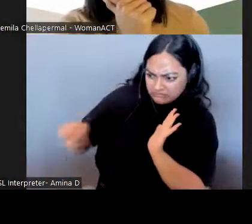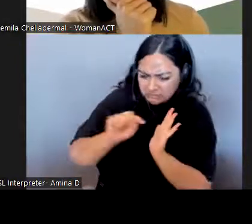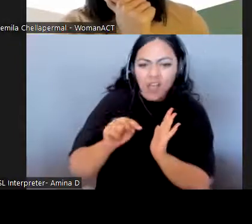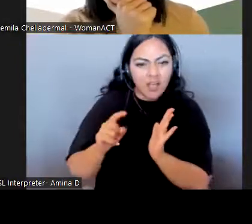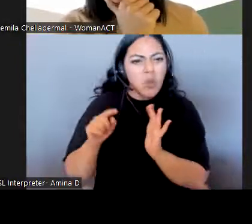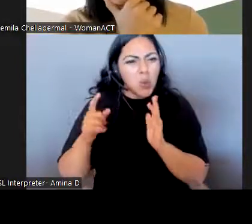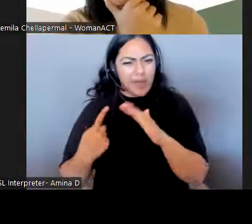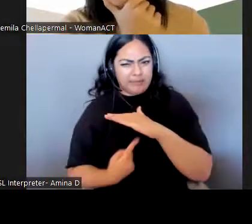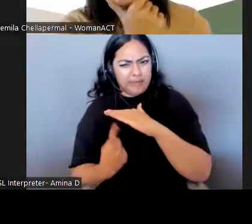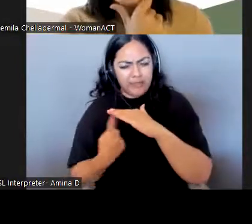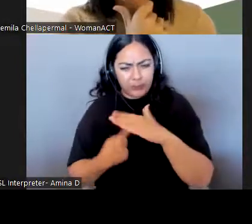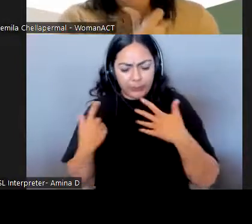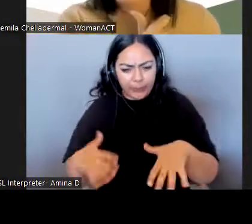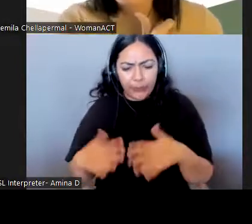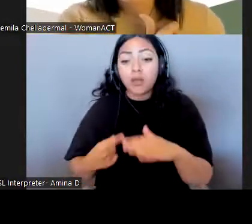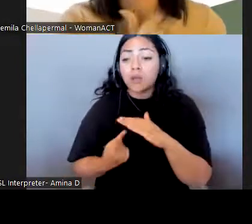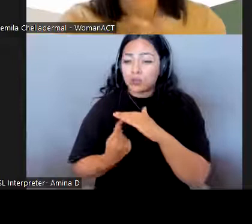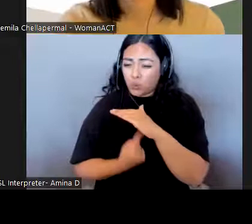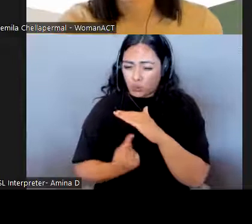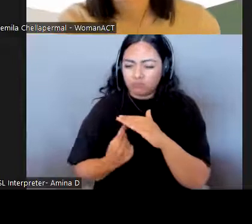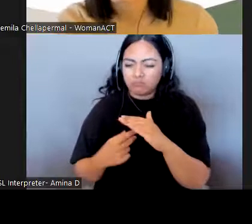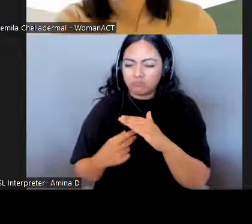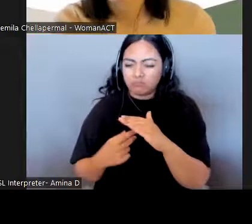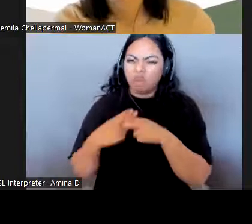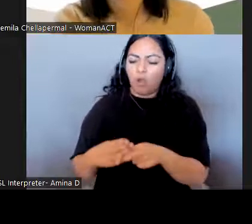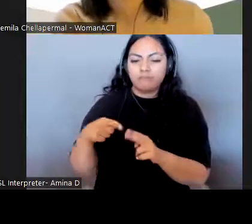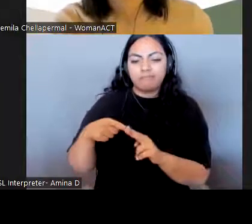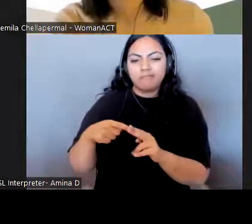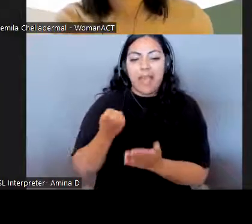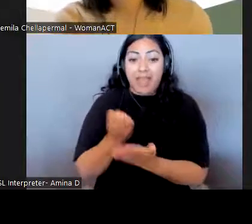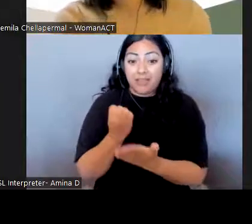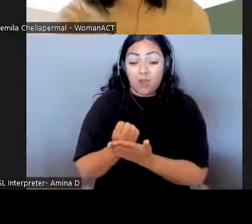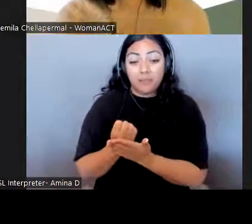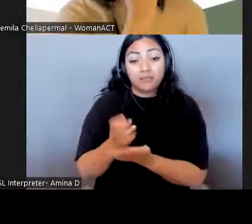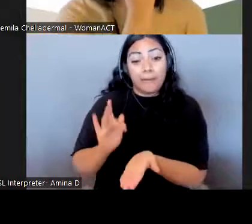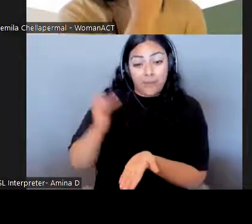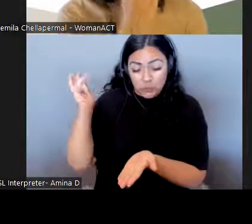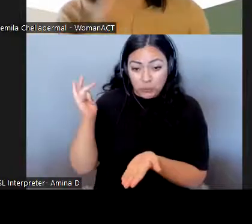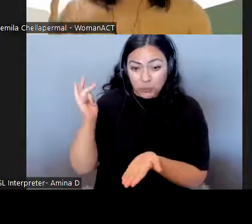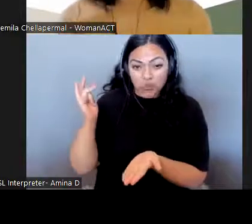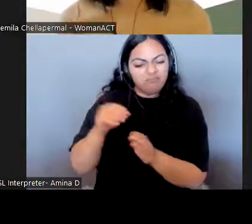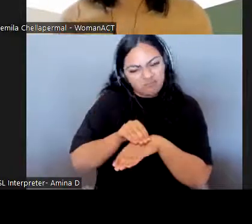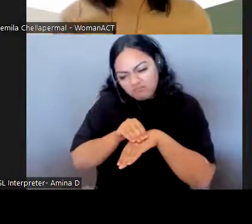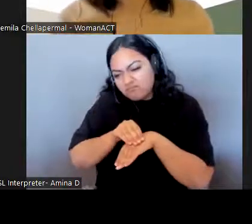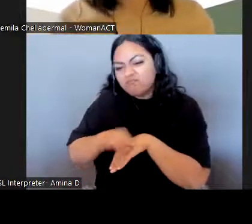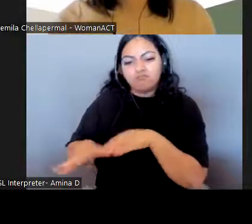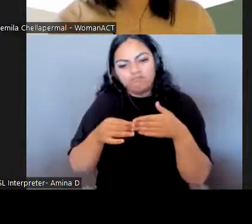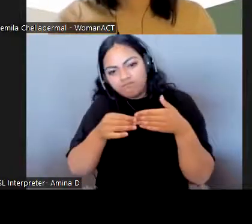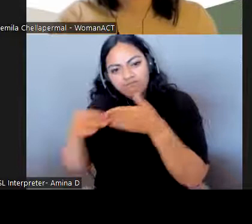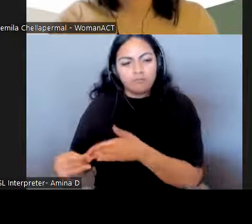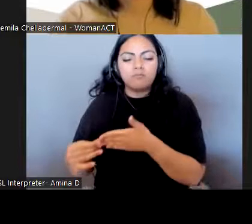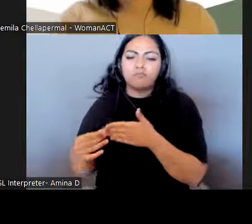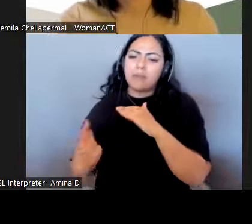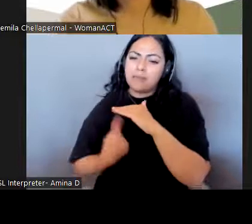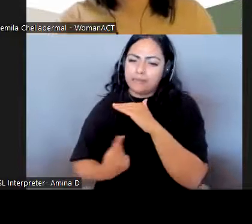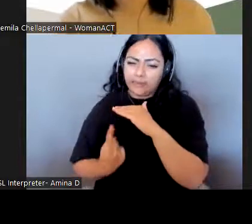So it was described both as a key cause and a consequence of economic abuse. So it was either an intentional